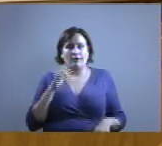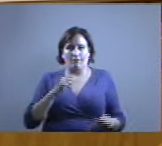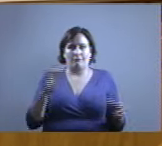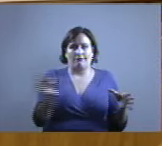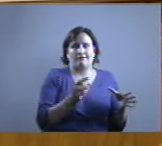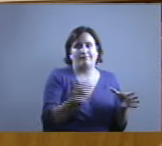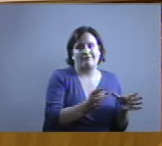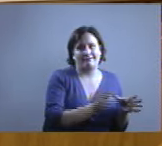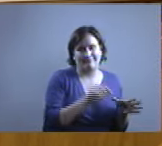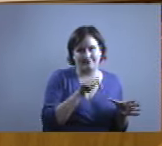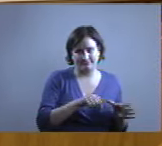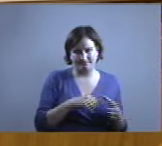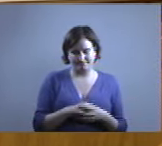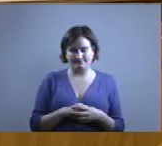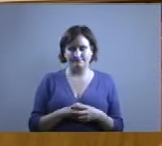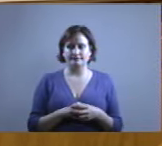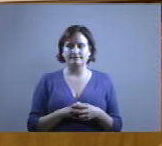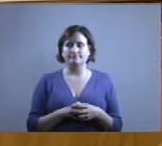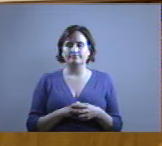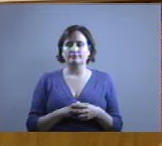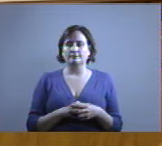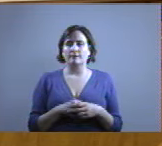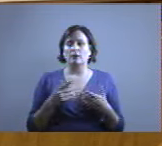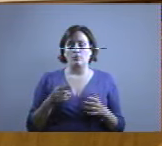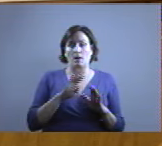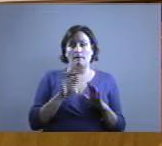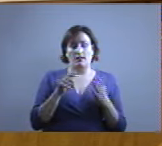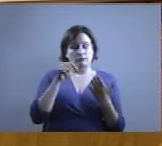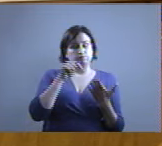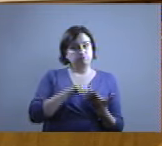well. Similarly, this bill provides,